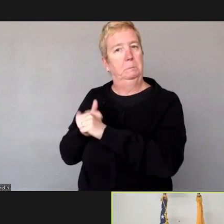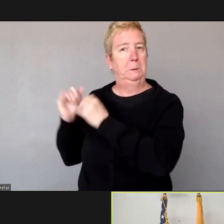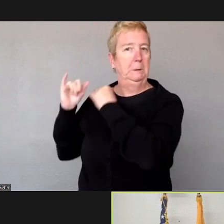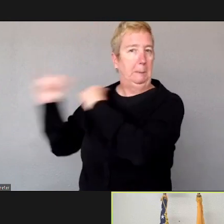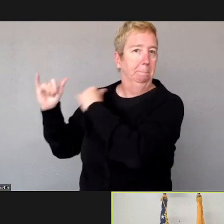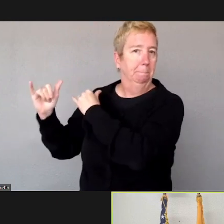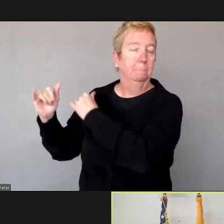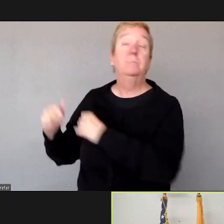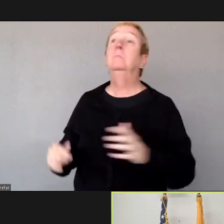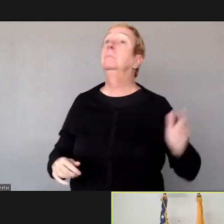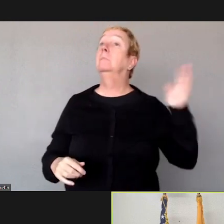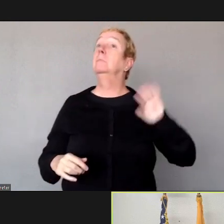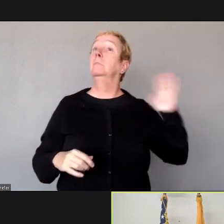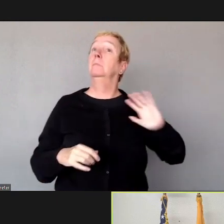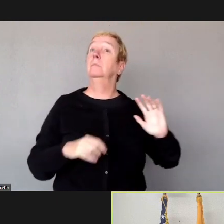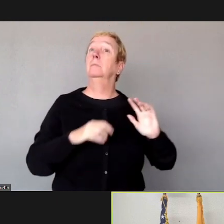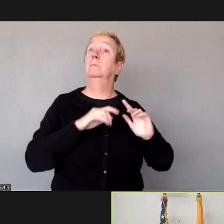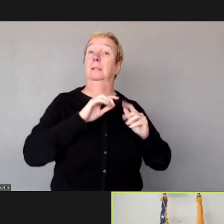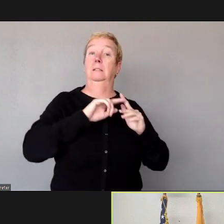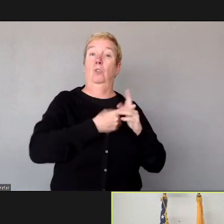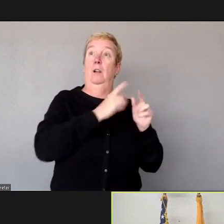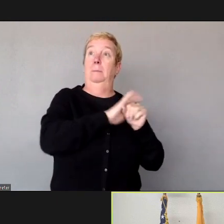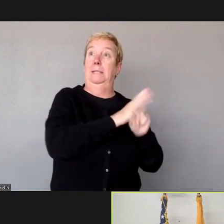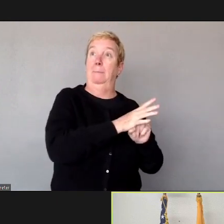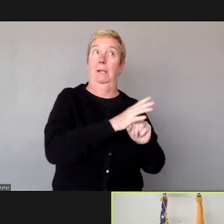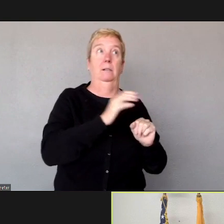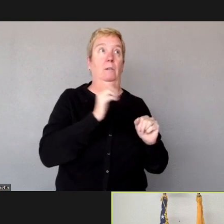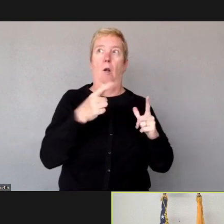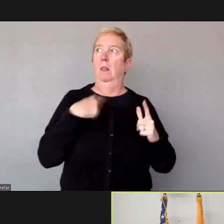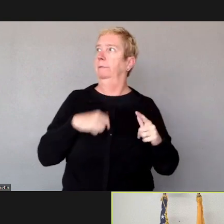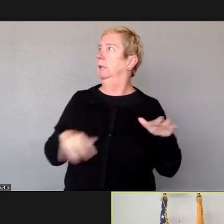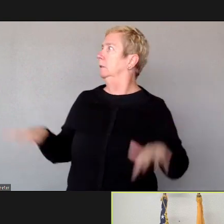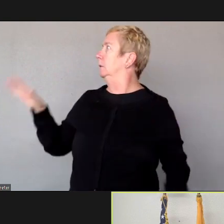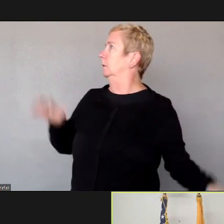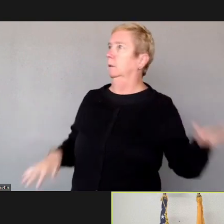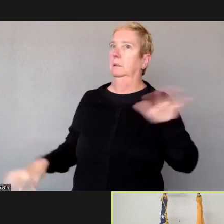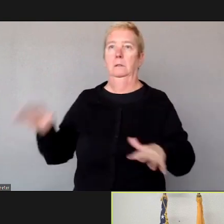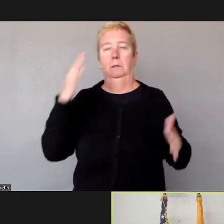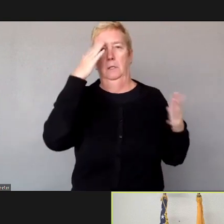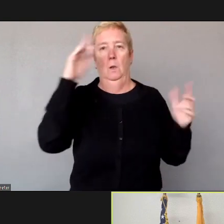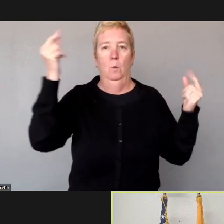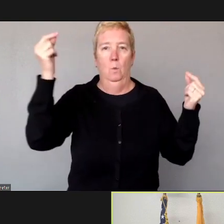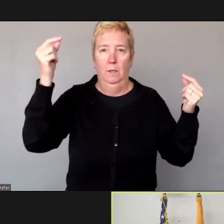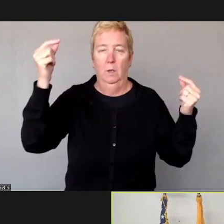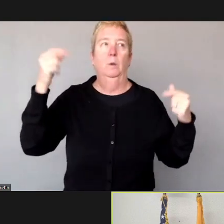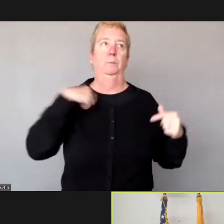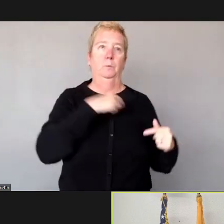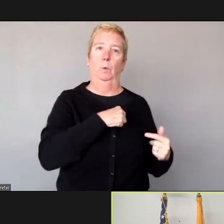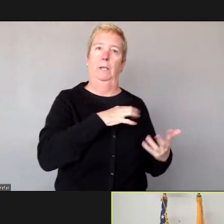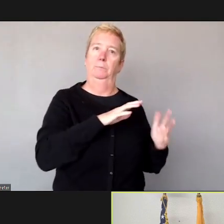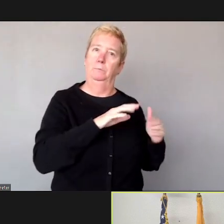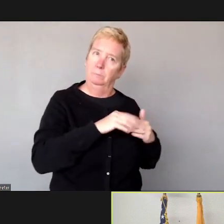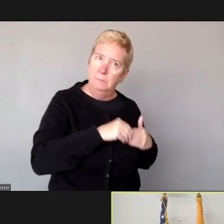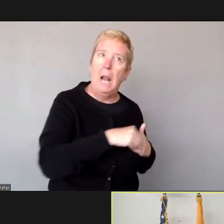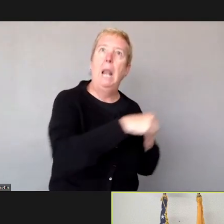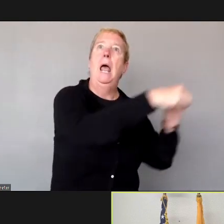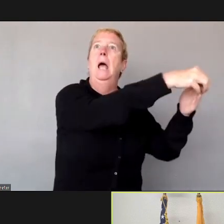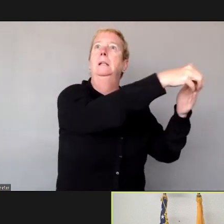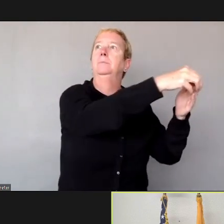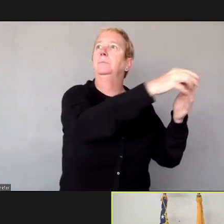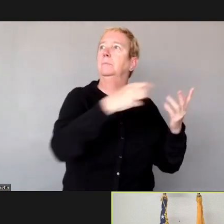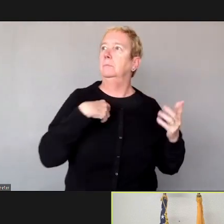pandemic, where nobody was really sure what to do, and we led in a lot of different areas. And I will